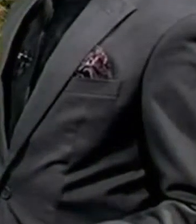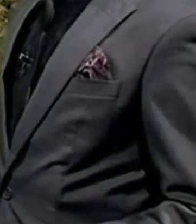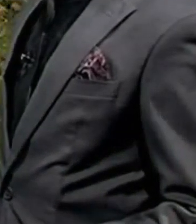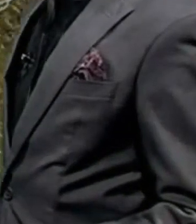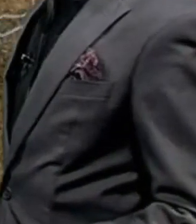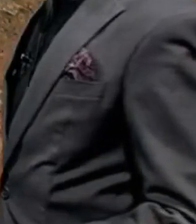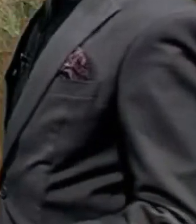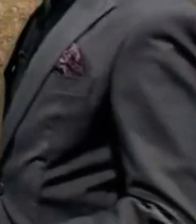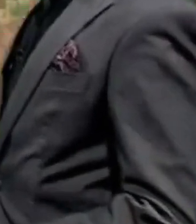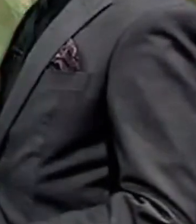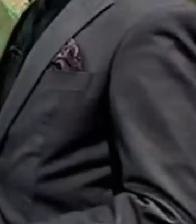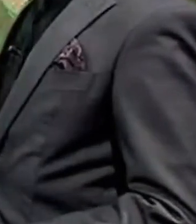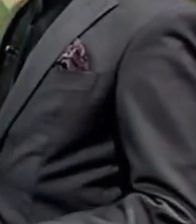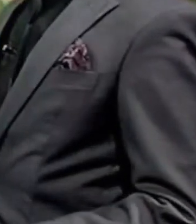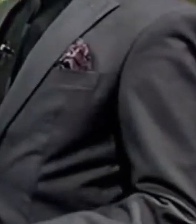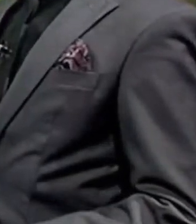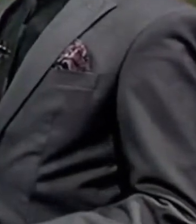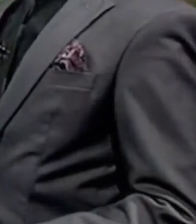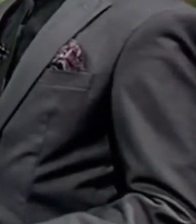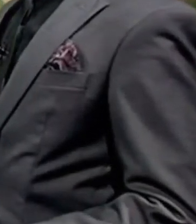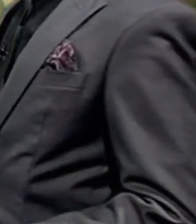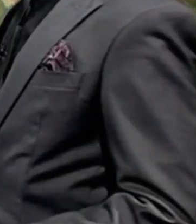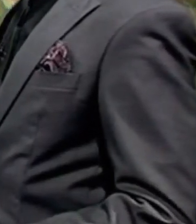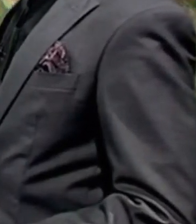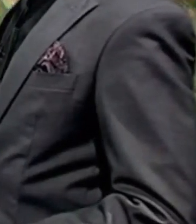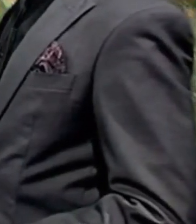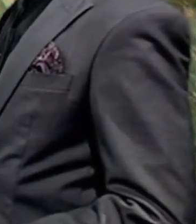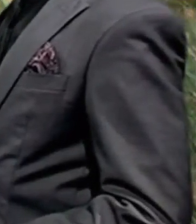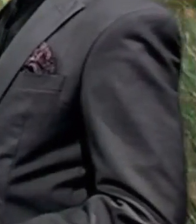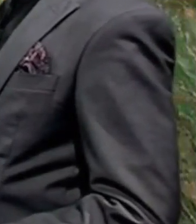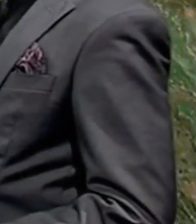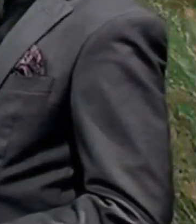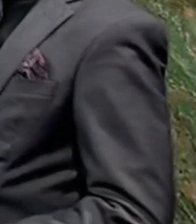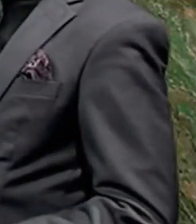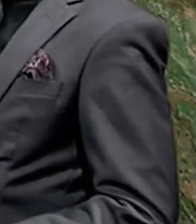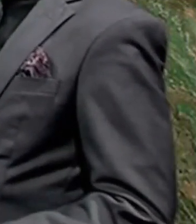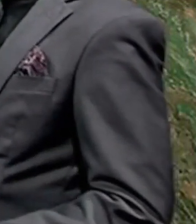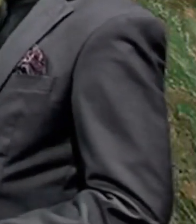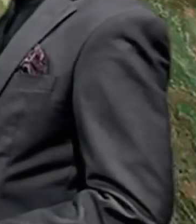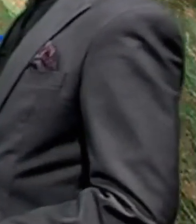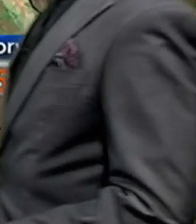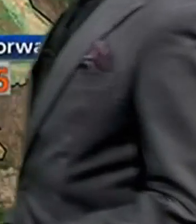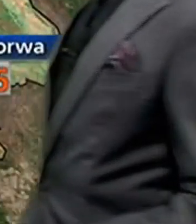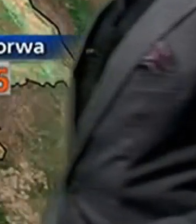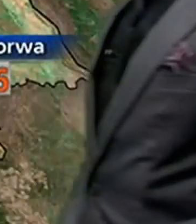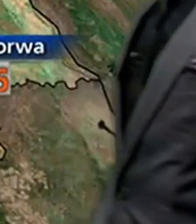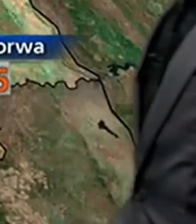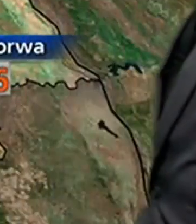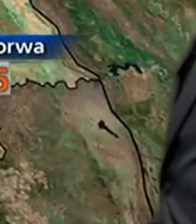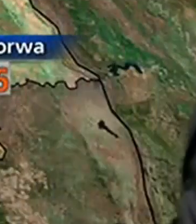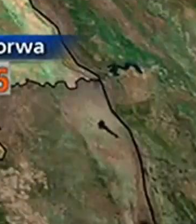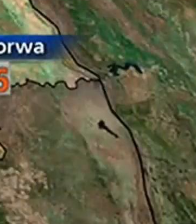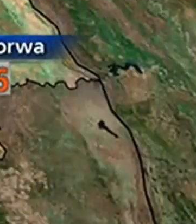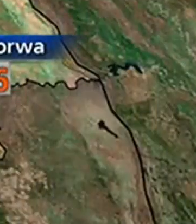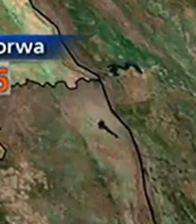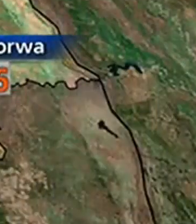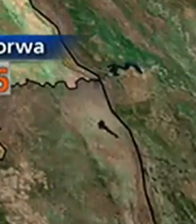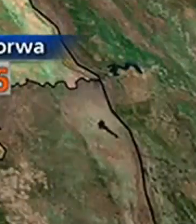Bronkhortspruit 20 gomme wena le go ka provinceng ya Limpopo ke tše 25 ka Polokwane go tla fola ka Tzaneen re le tšona go ka kwagola Phalaborwa